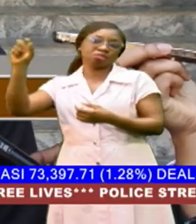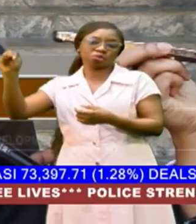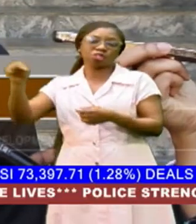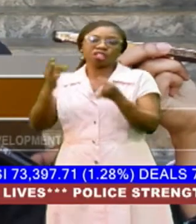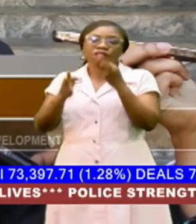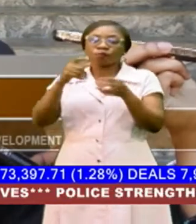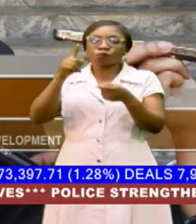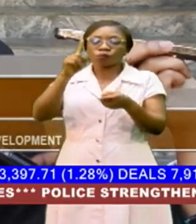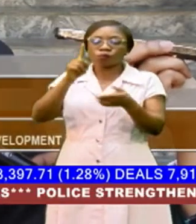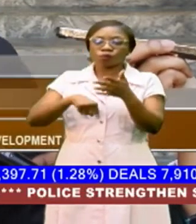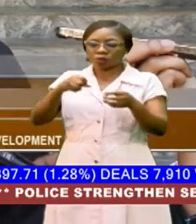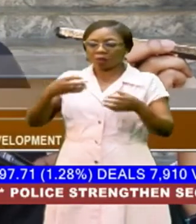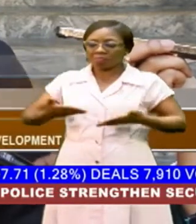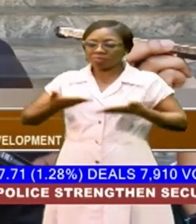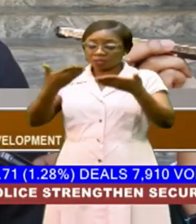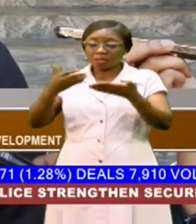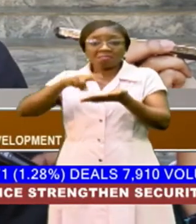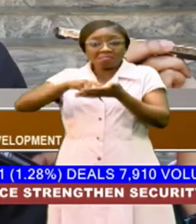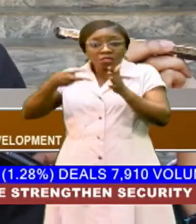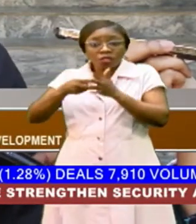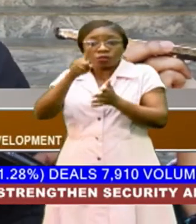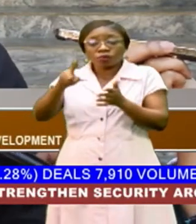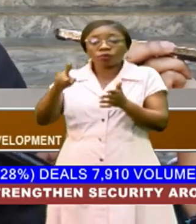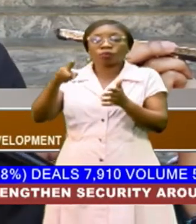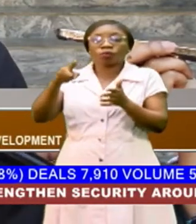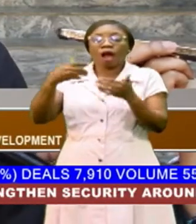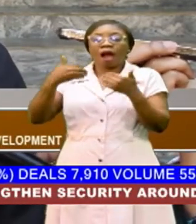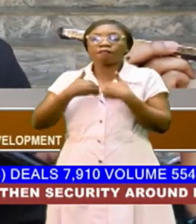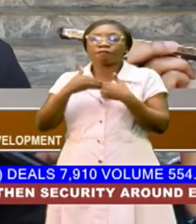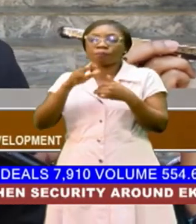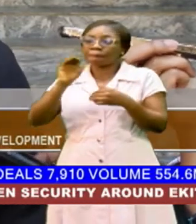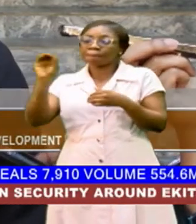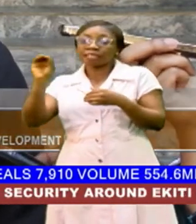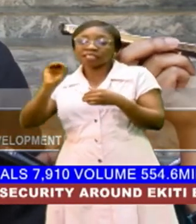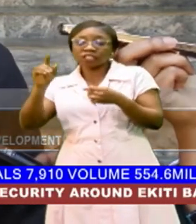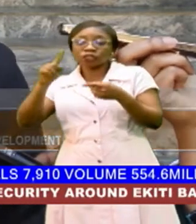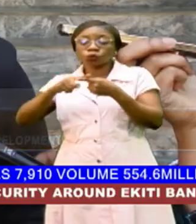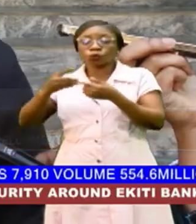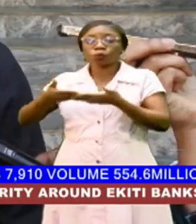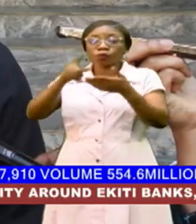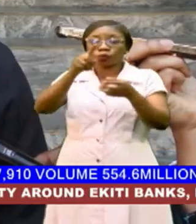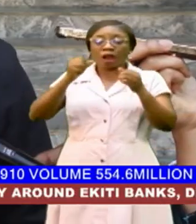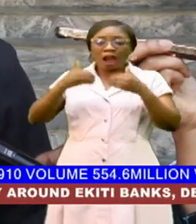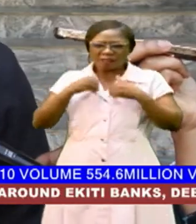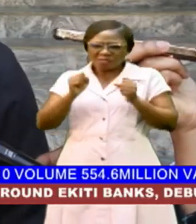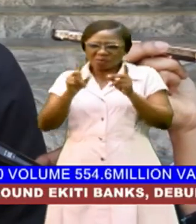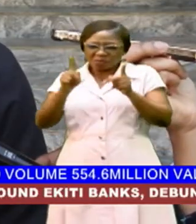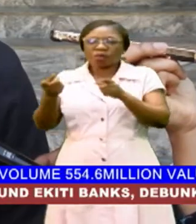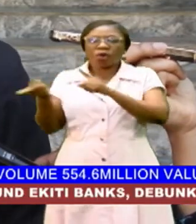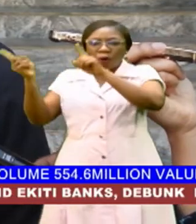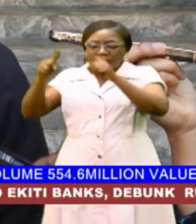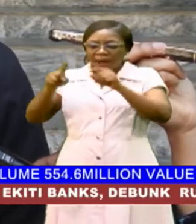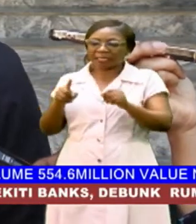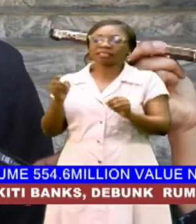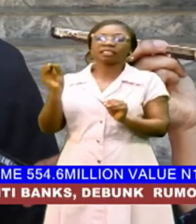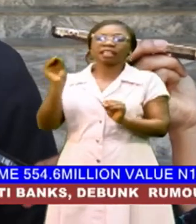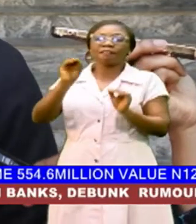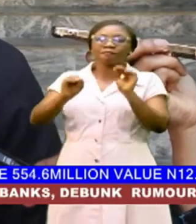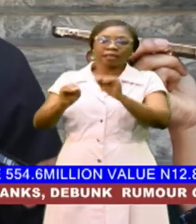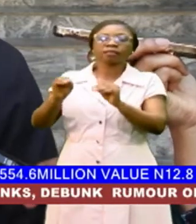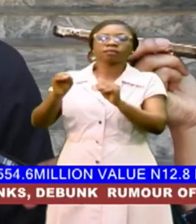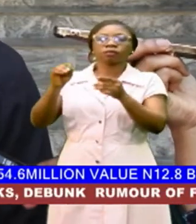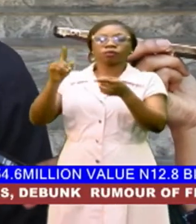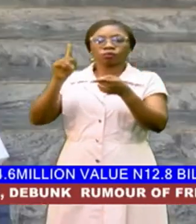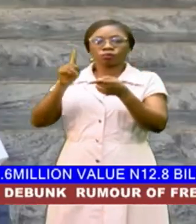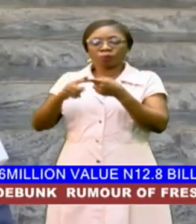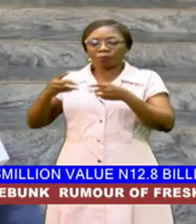demand, it means you have 90% to supply. You have that opportunity. Come and invest and be the one that will supply to